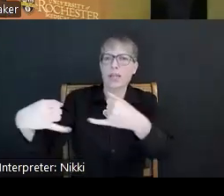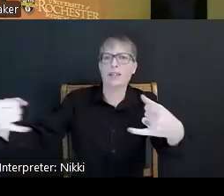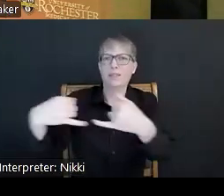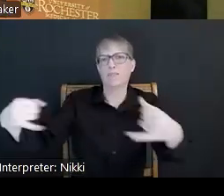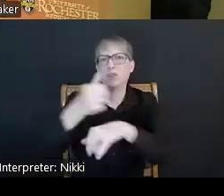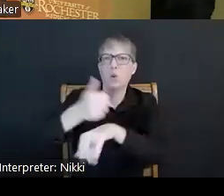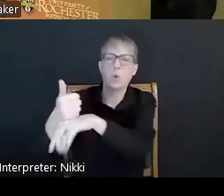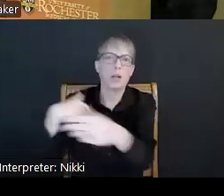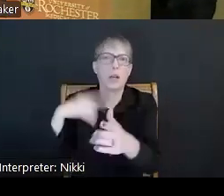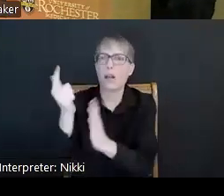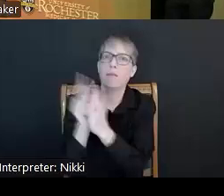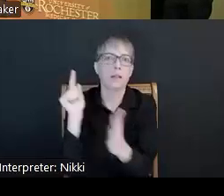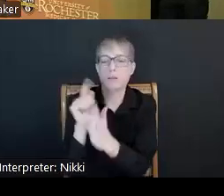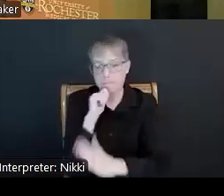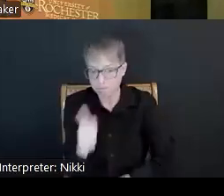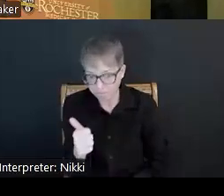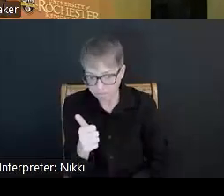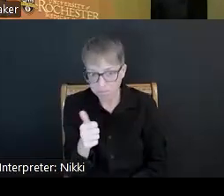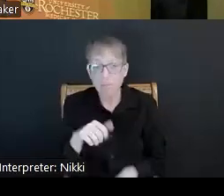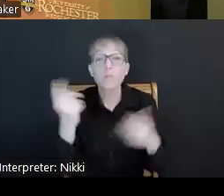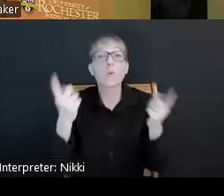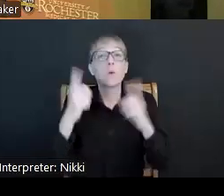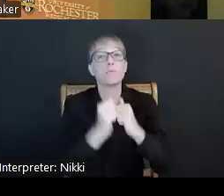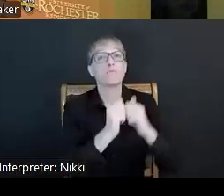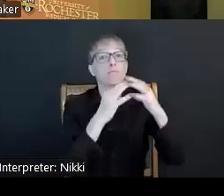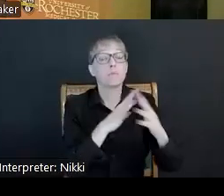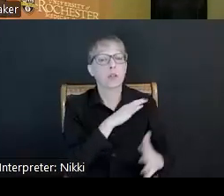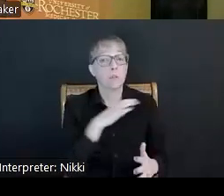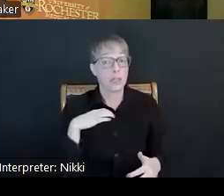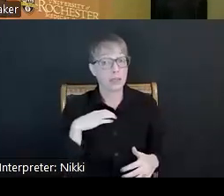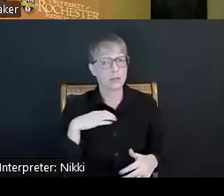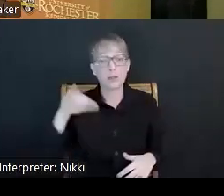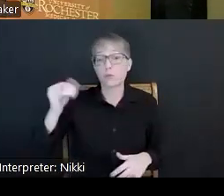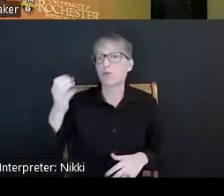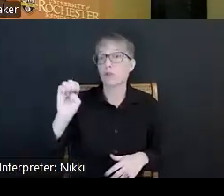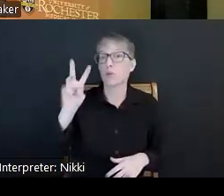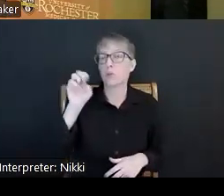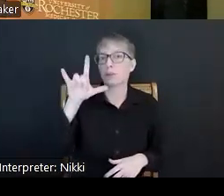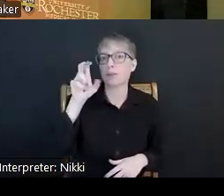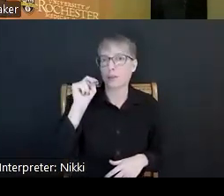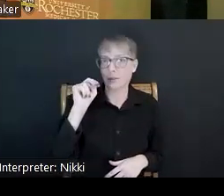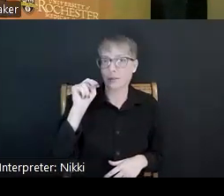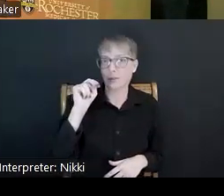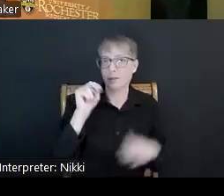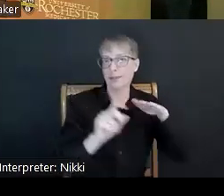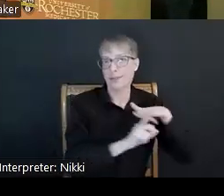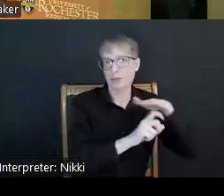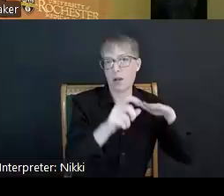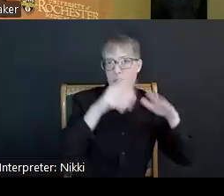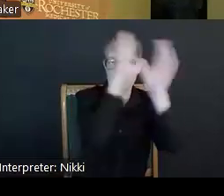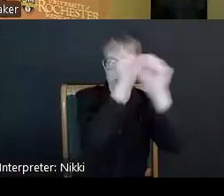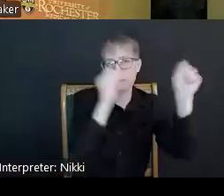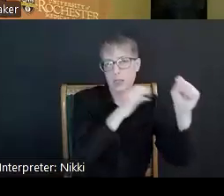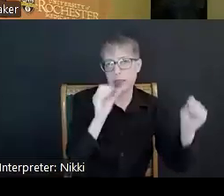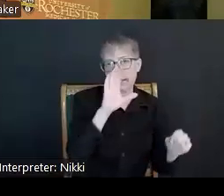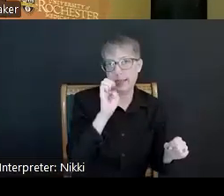prior. So this committee gets formed. After this report from Kodak, Joe Wilson, the CEO and president of the Xerox Corporation,